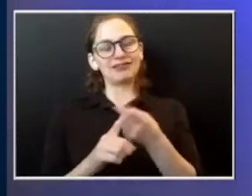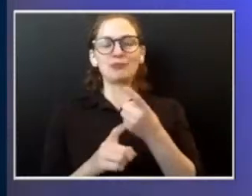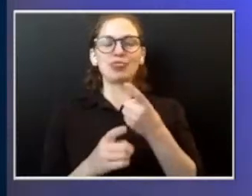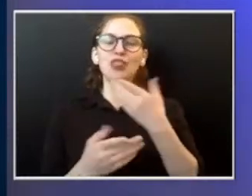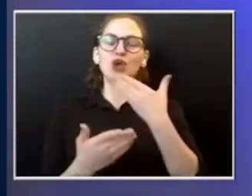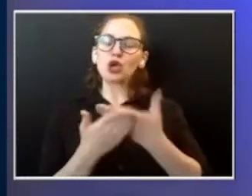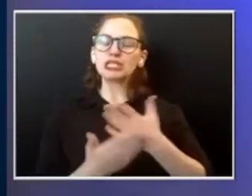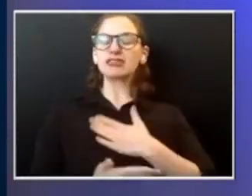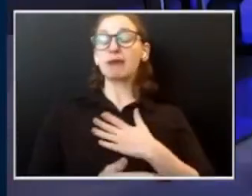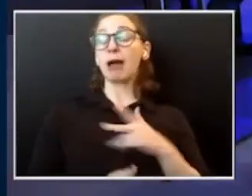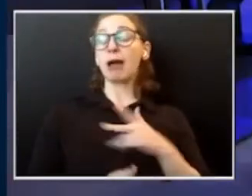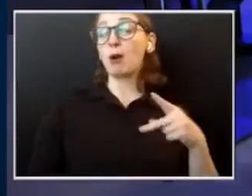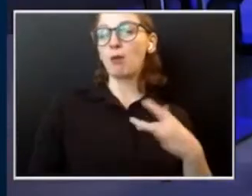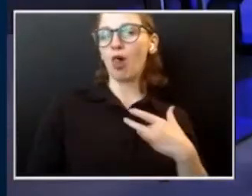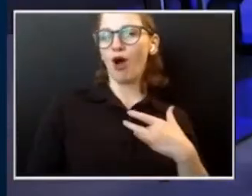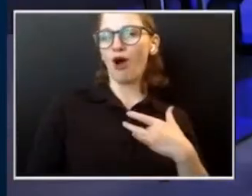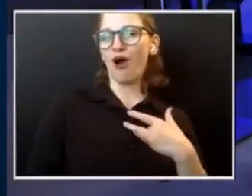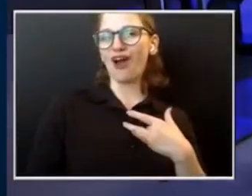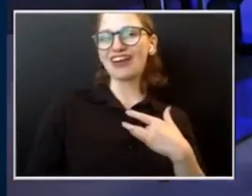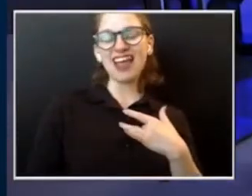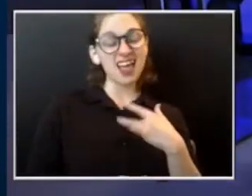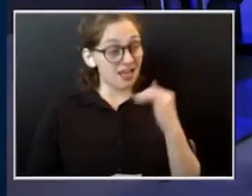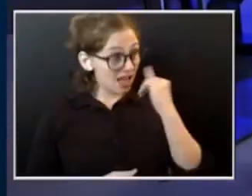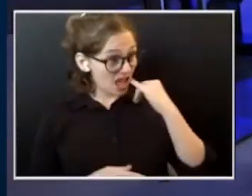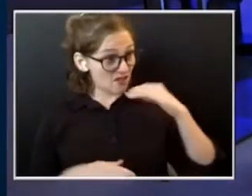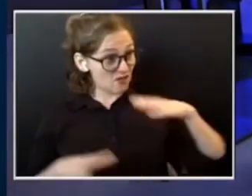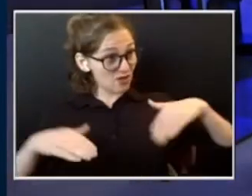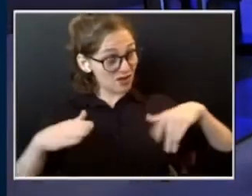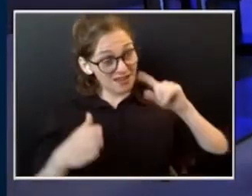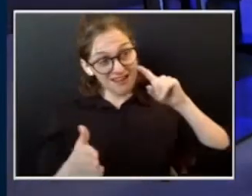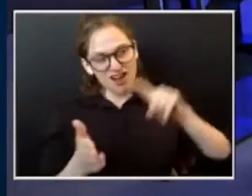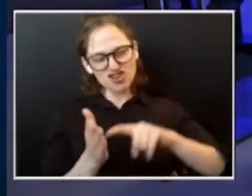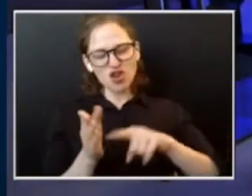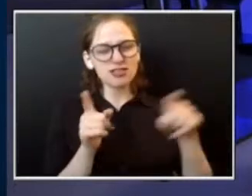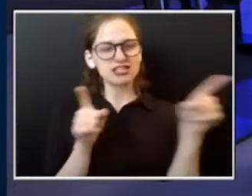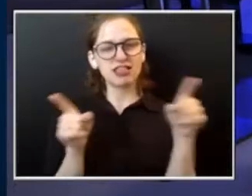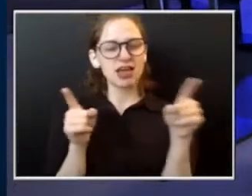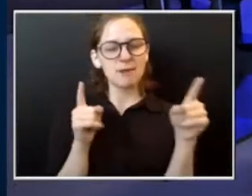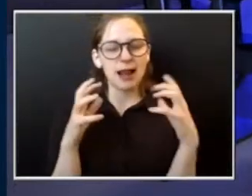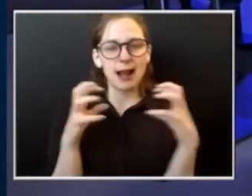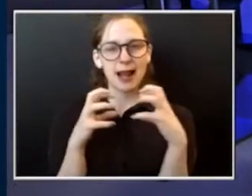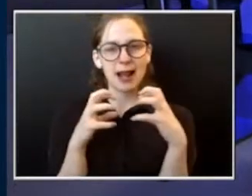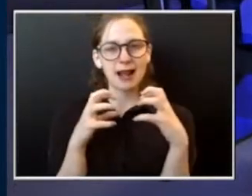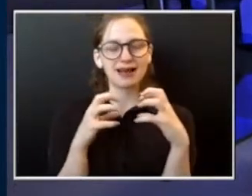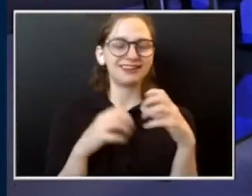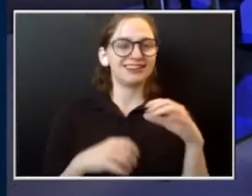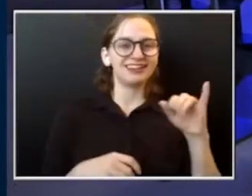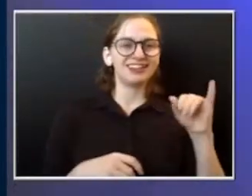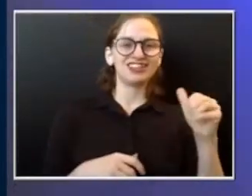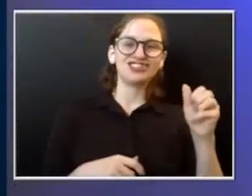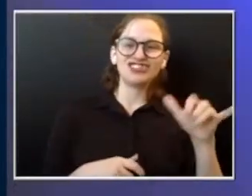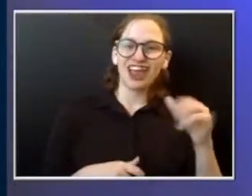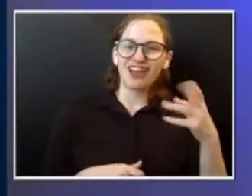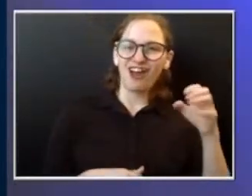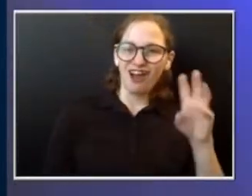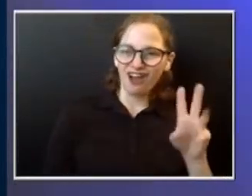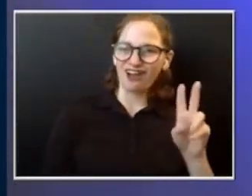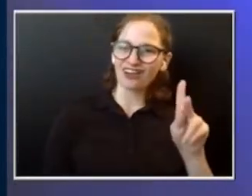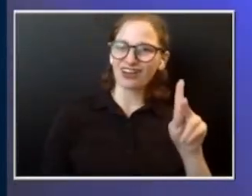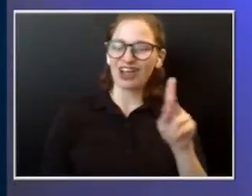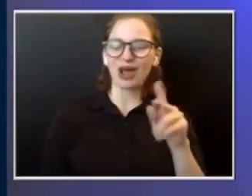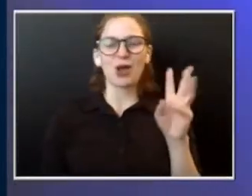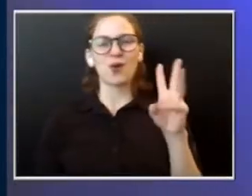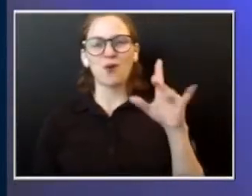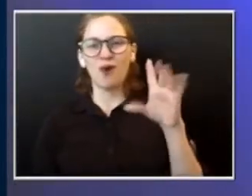just There is making this sure rivalry. If you haven't picked up on it, there's a little Jayhawk Wildcat thing here going on. But just making sure that I